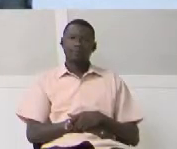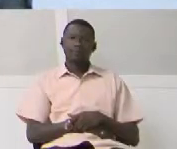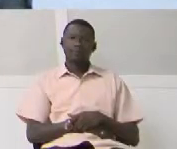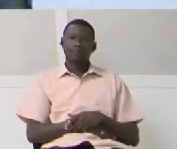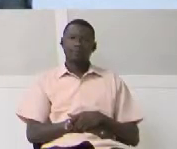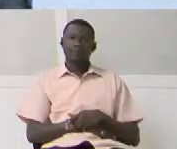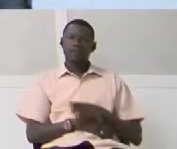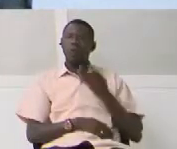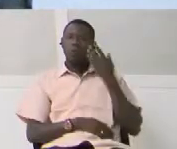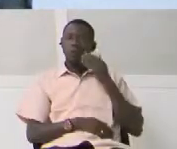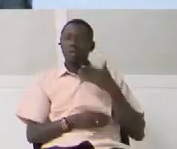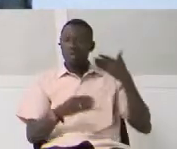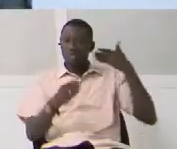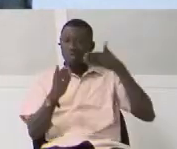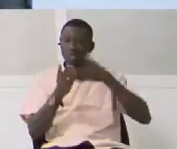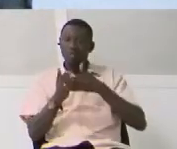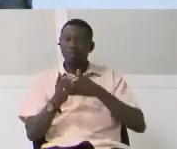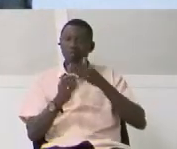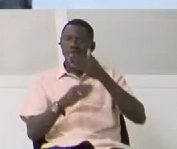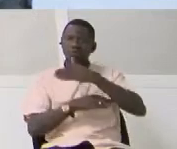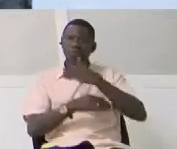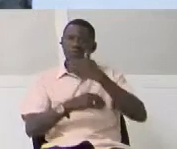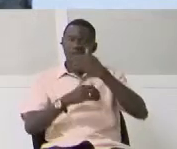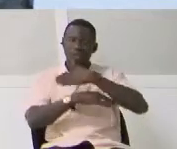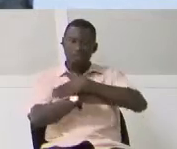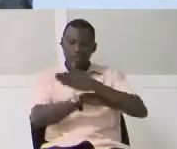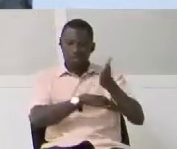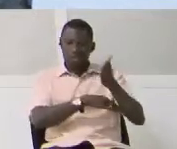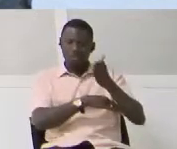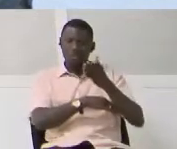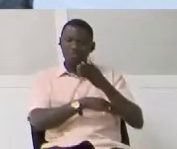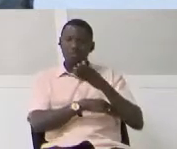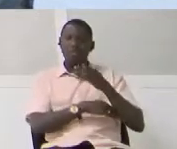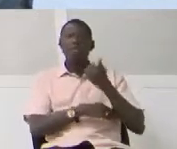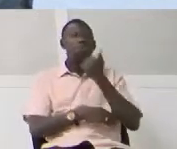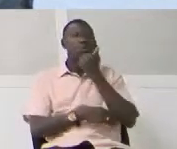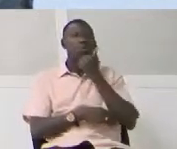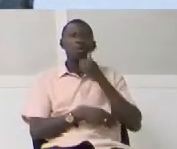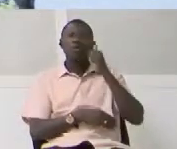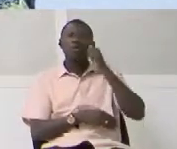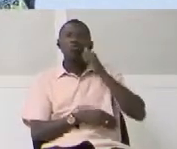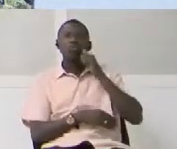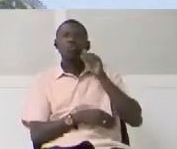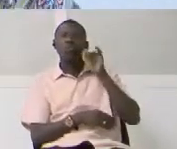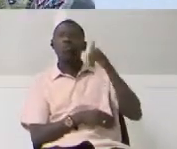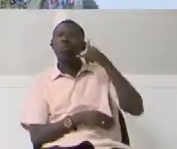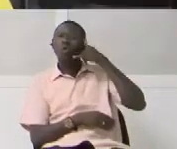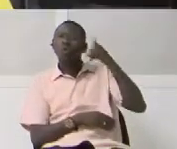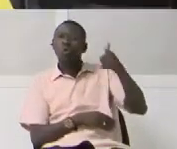bi when I came to the gate I returned the call on the number that they used to call me